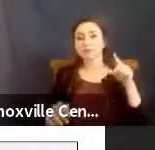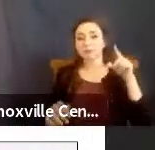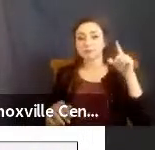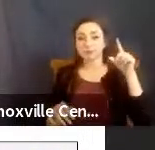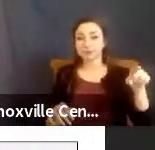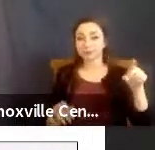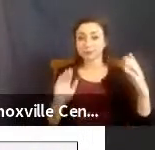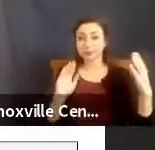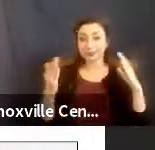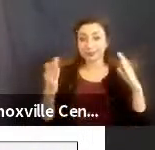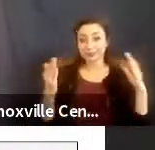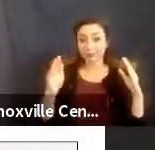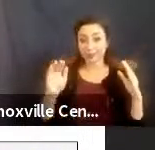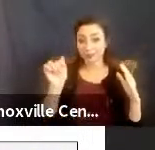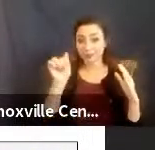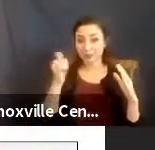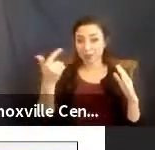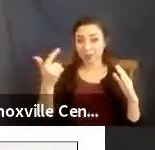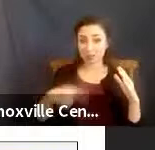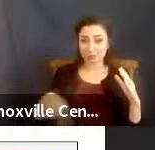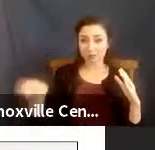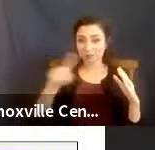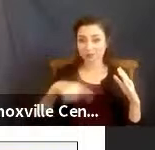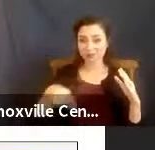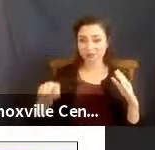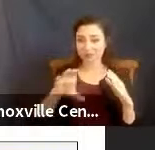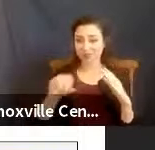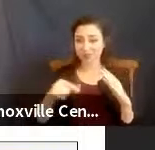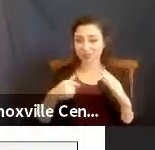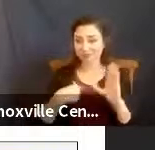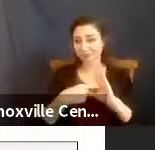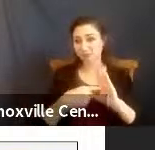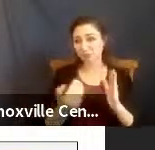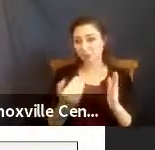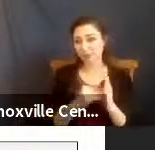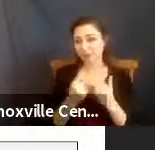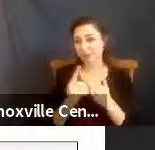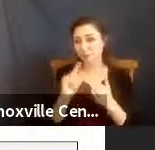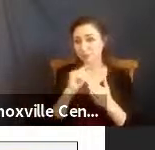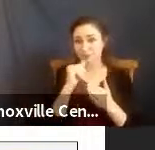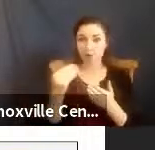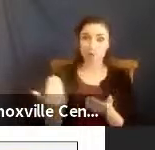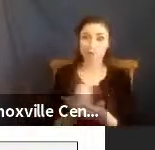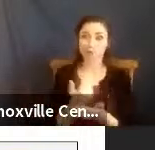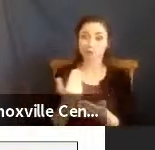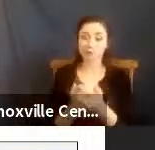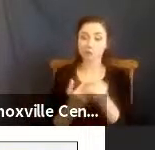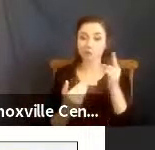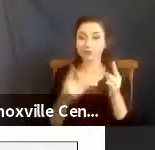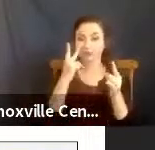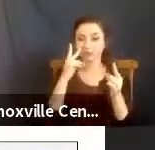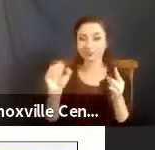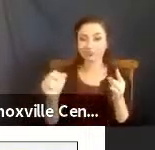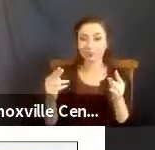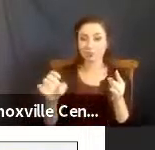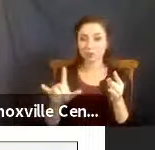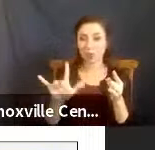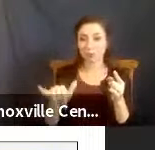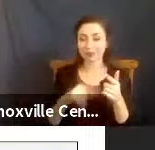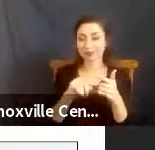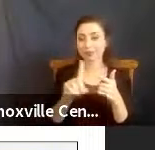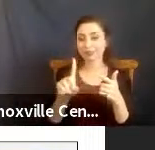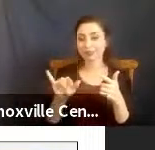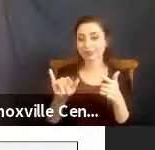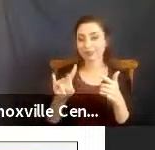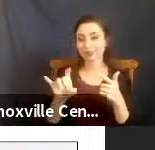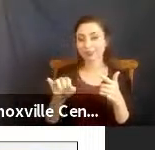this compares us to the other counties. I pointed this out last week, so it's not brand new, but you see that Shelby and Davidson have